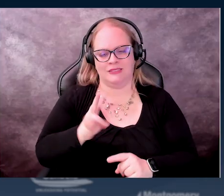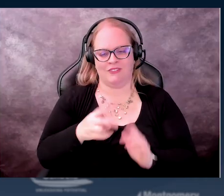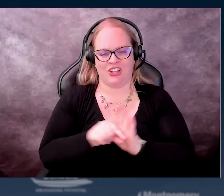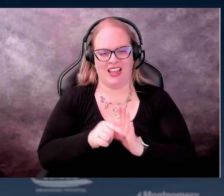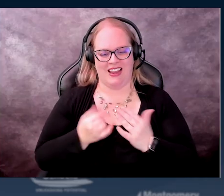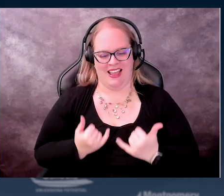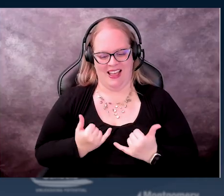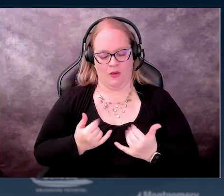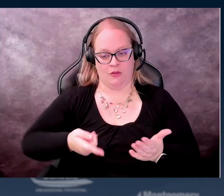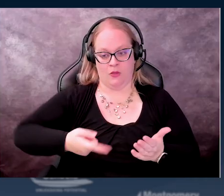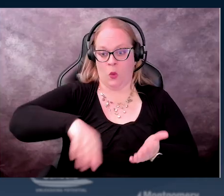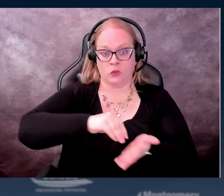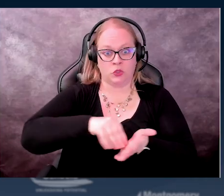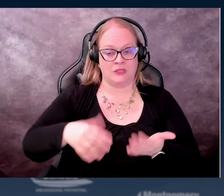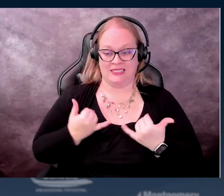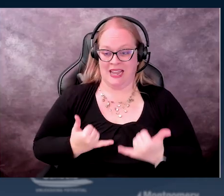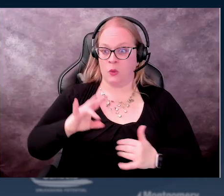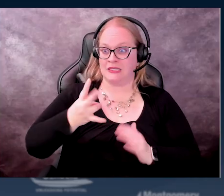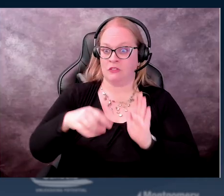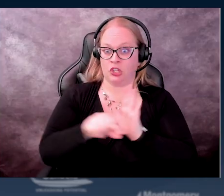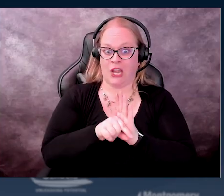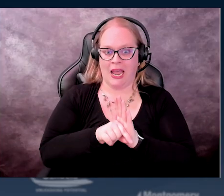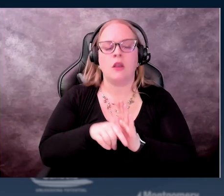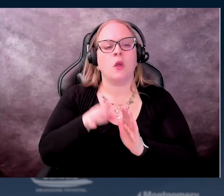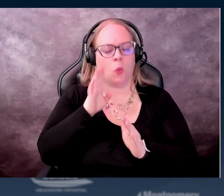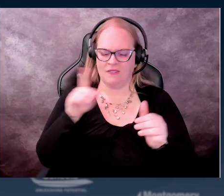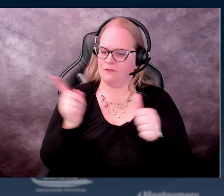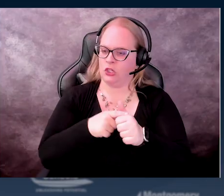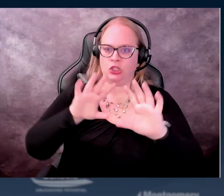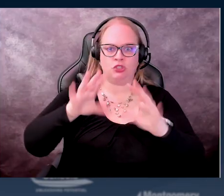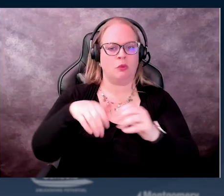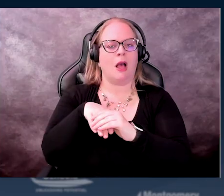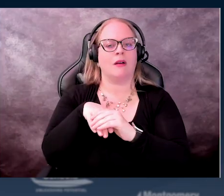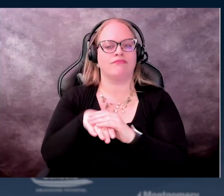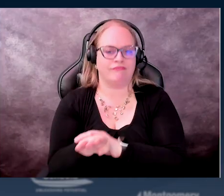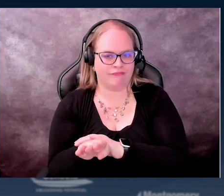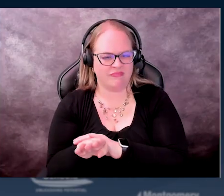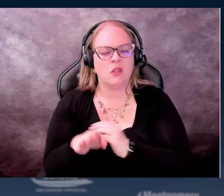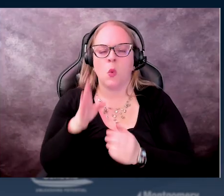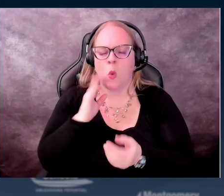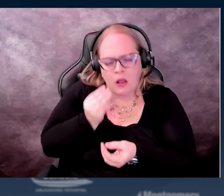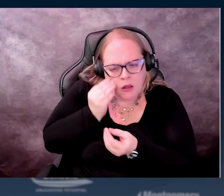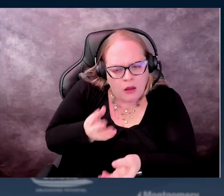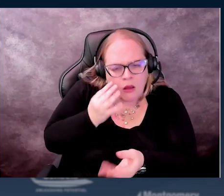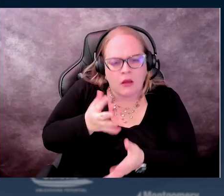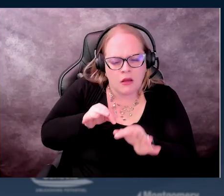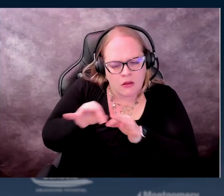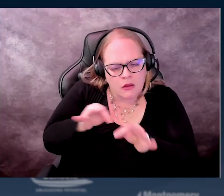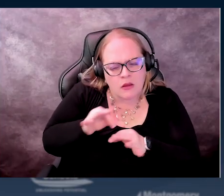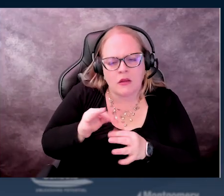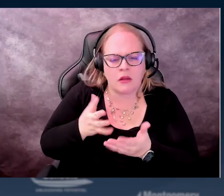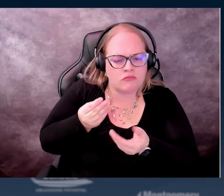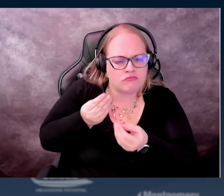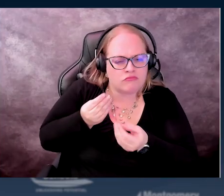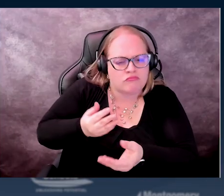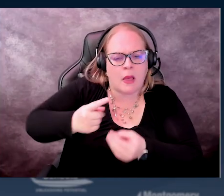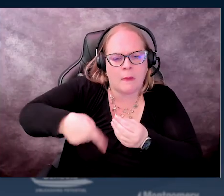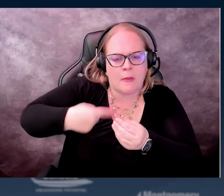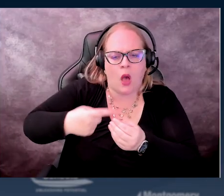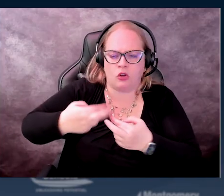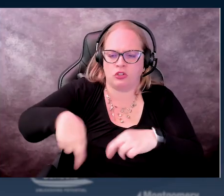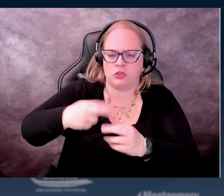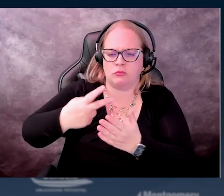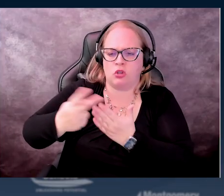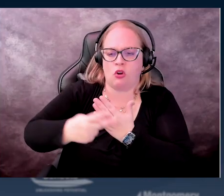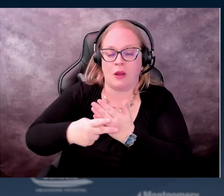be the first group that will receive information about the regional programs, should the Board of Education vote in favor to use this